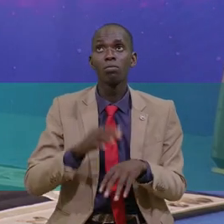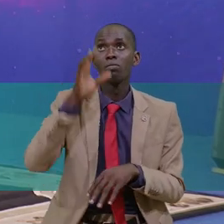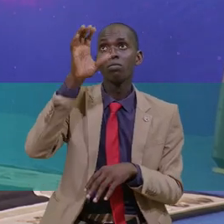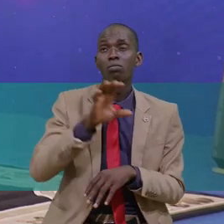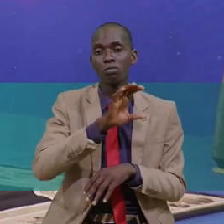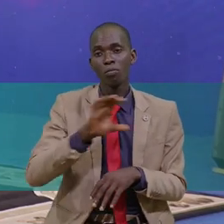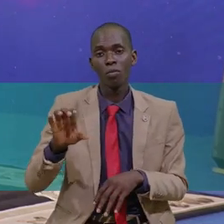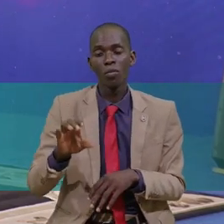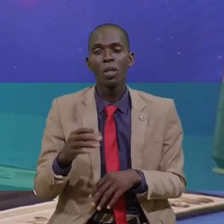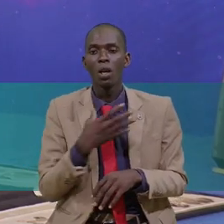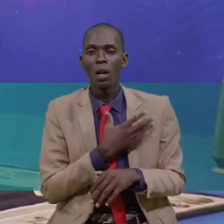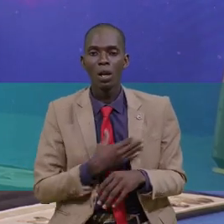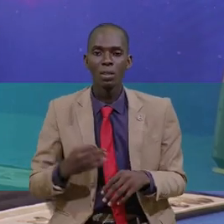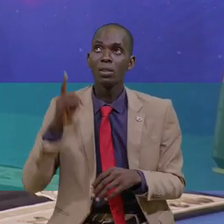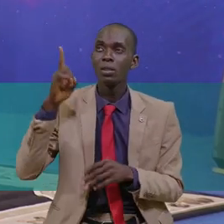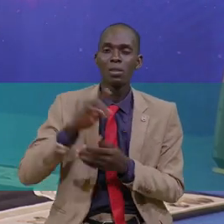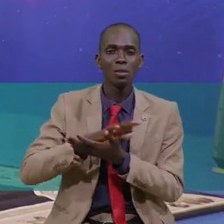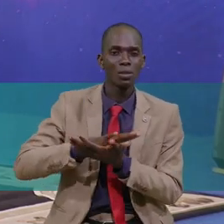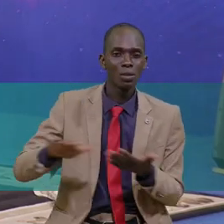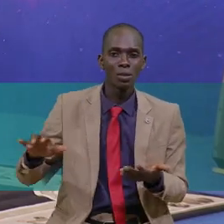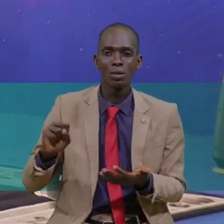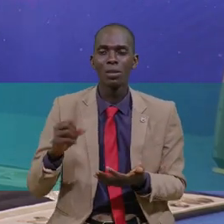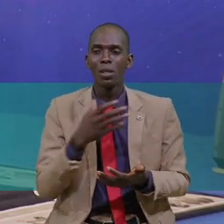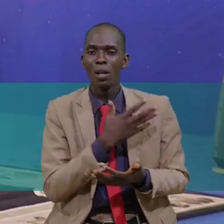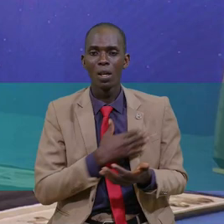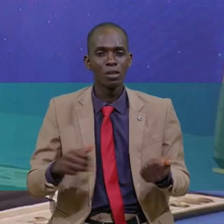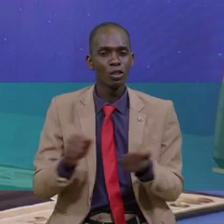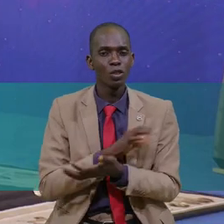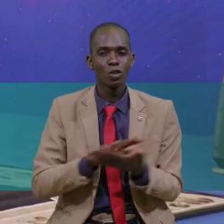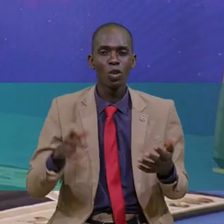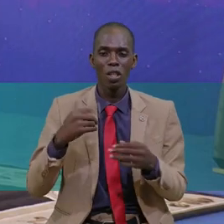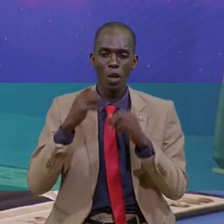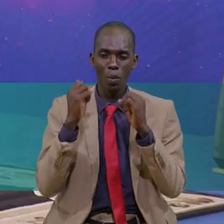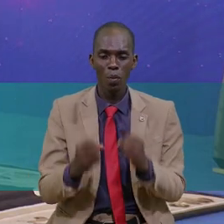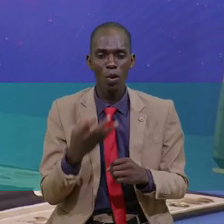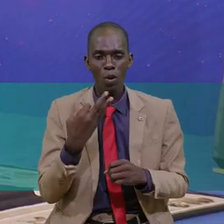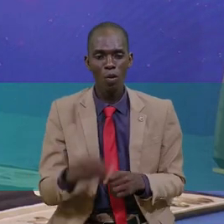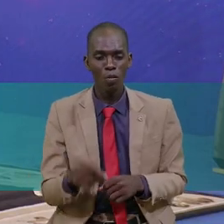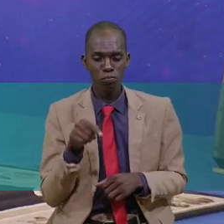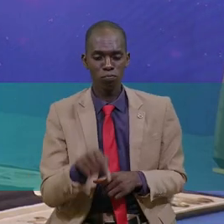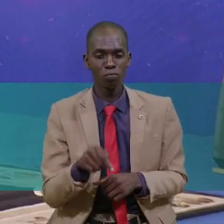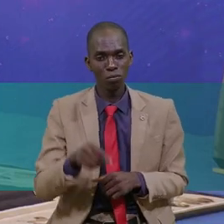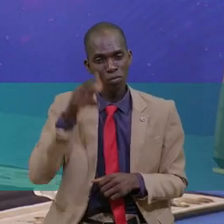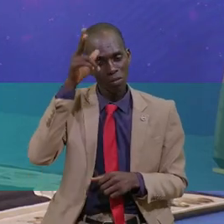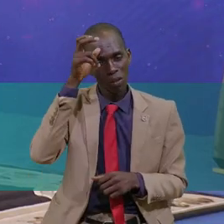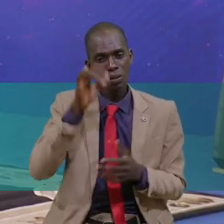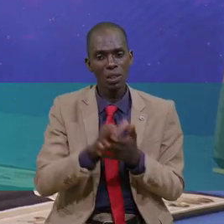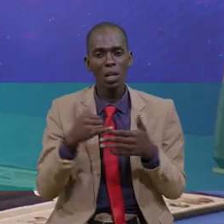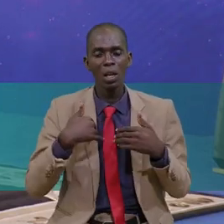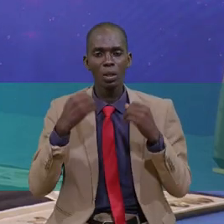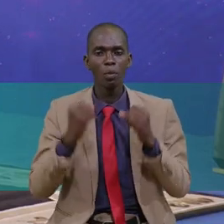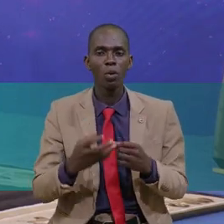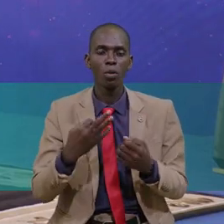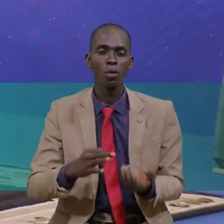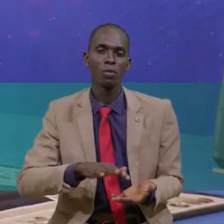killed off, he destroyed the power of him that had the power of death, the devil. That's when